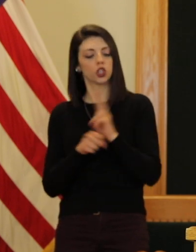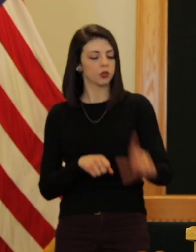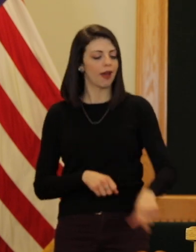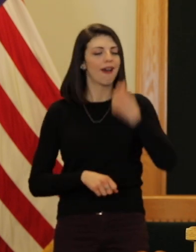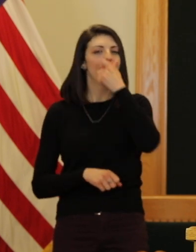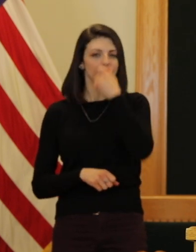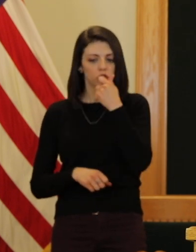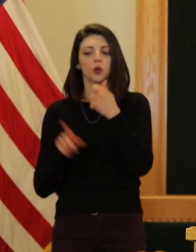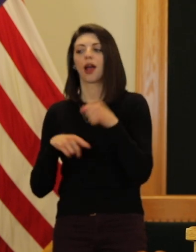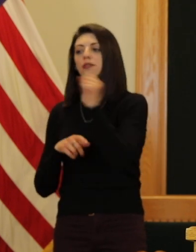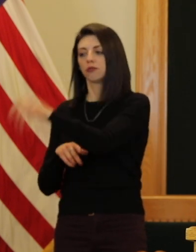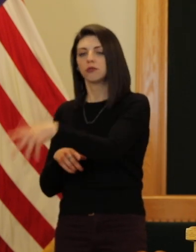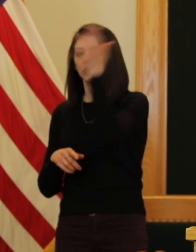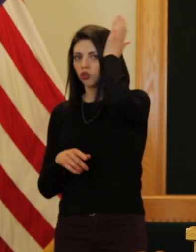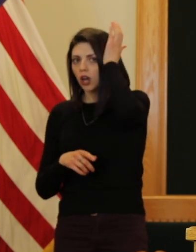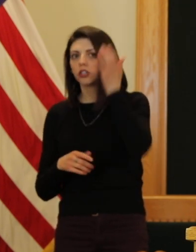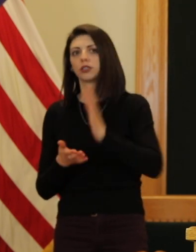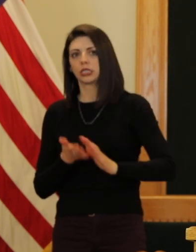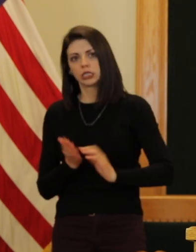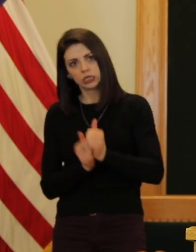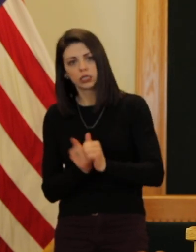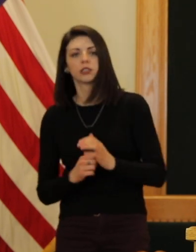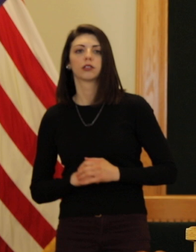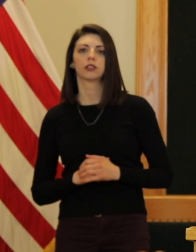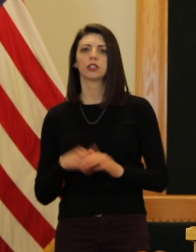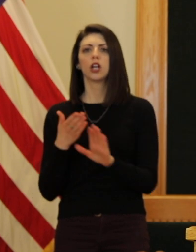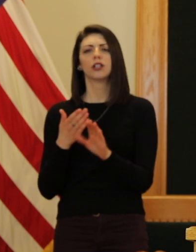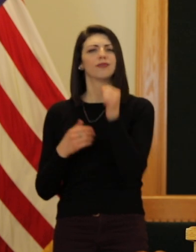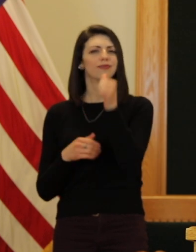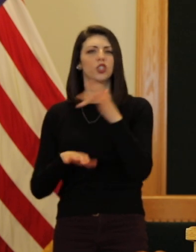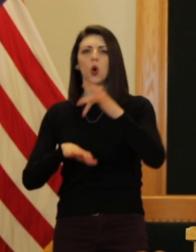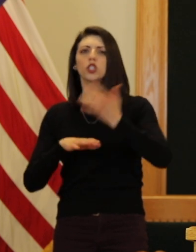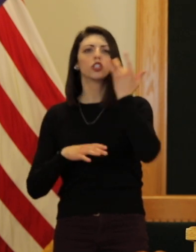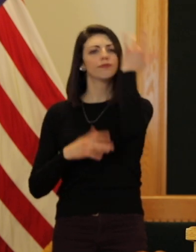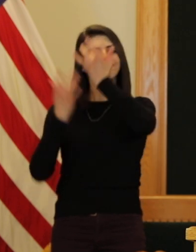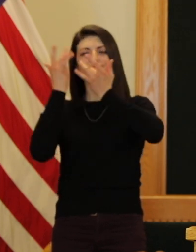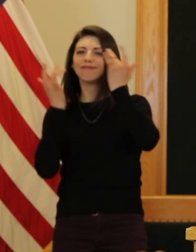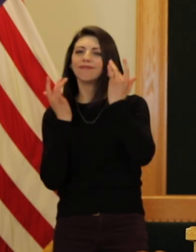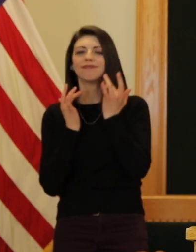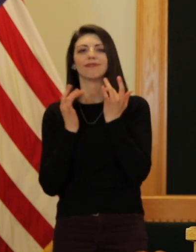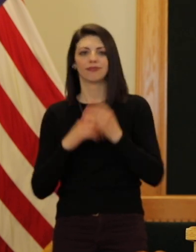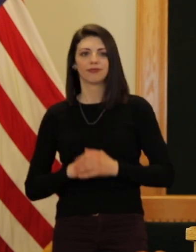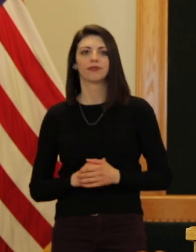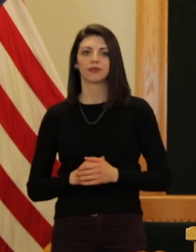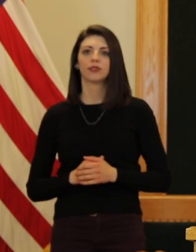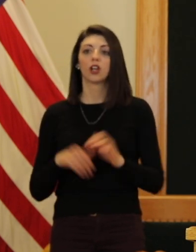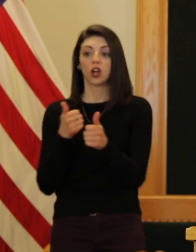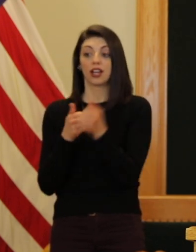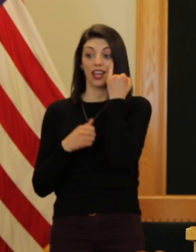trash. Avoid touching your eyes, nose, and mouth. Avoid close contact with people who are